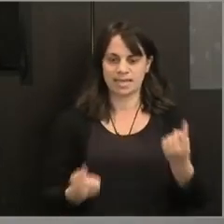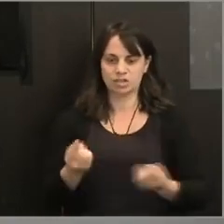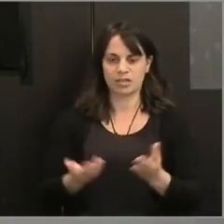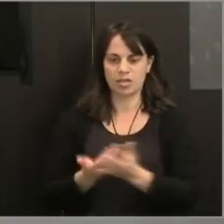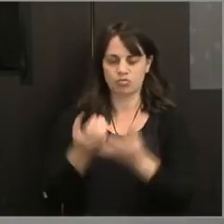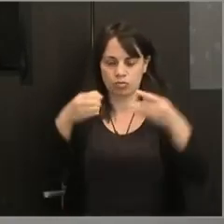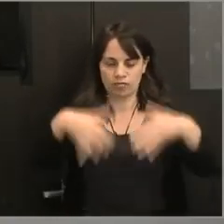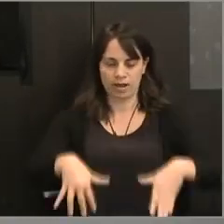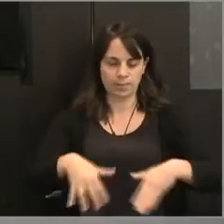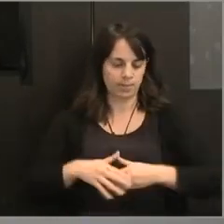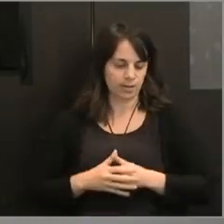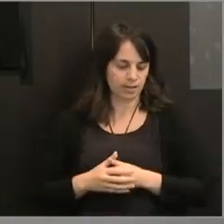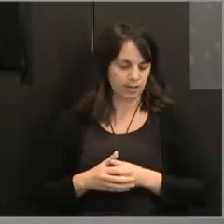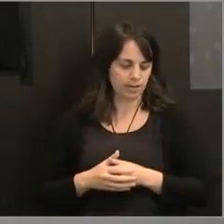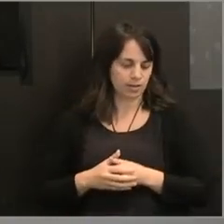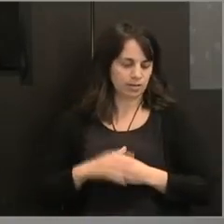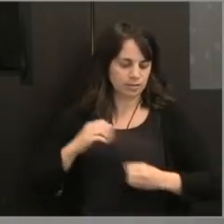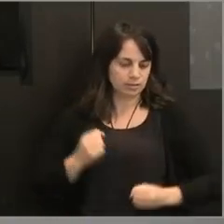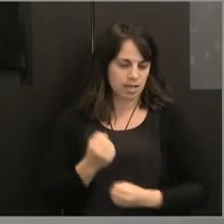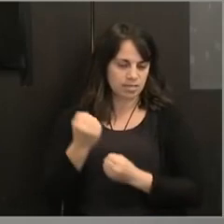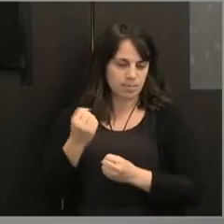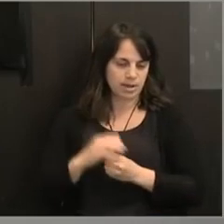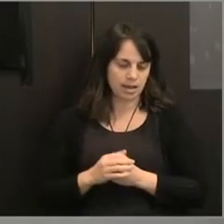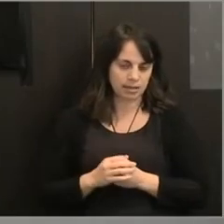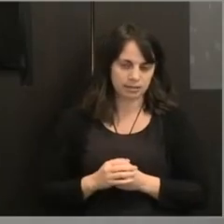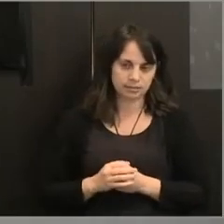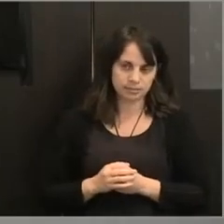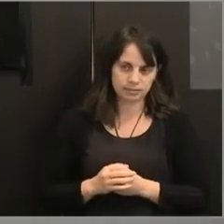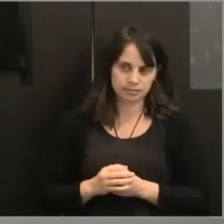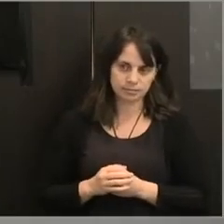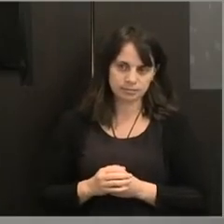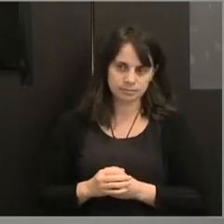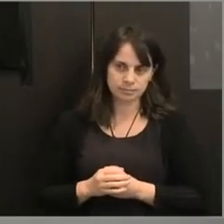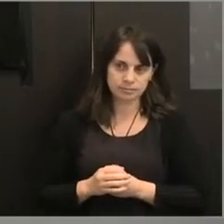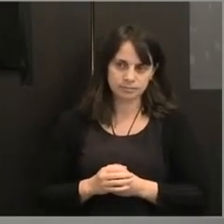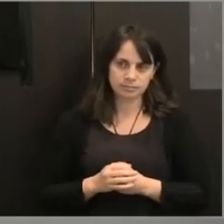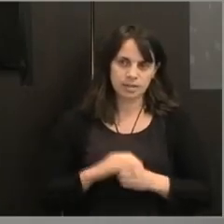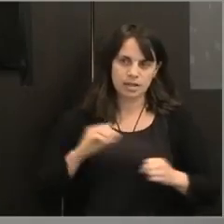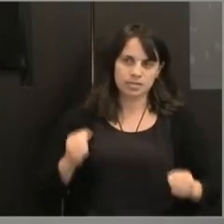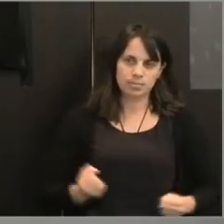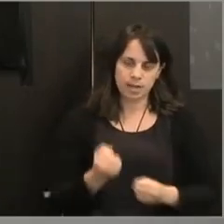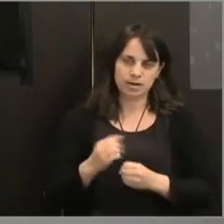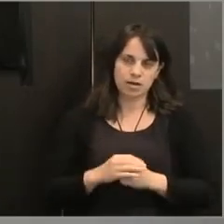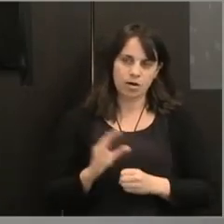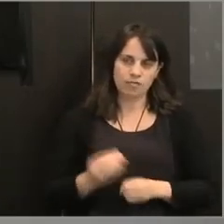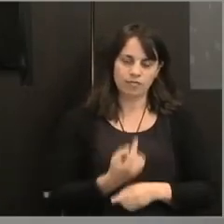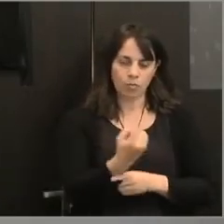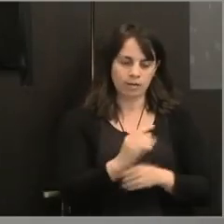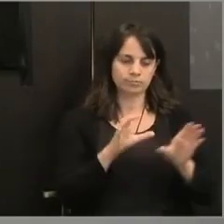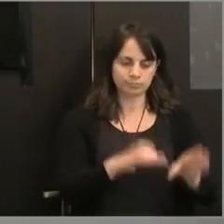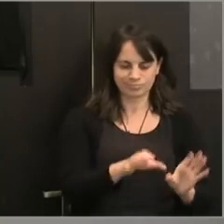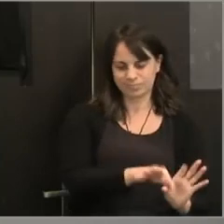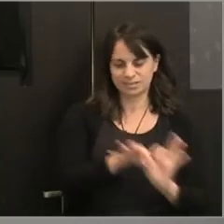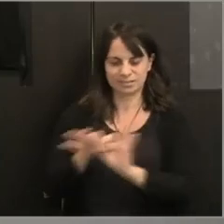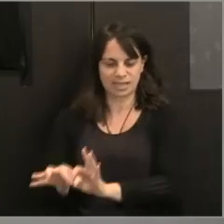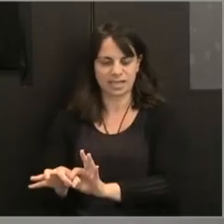whakapapa. The mana of one polity was necessarily connected to the mana of another,